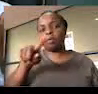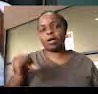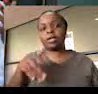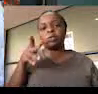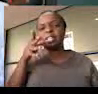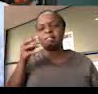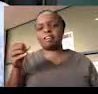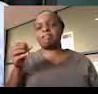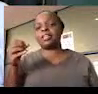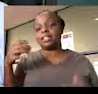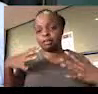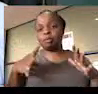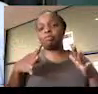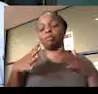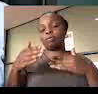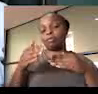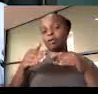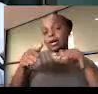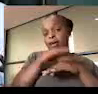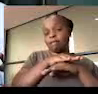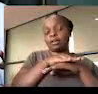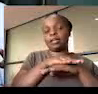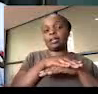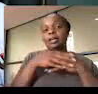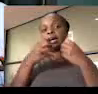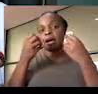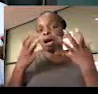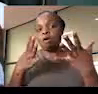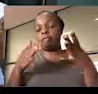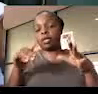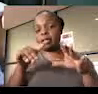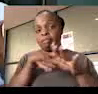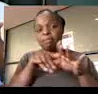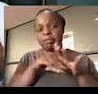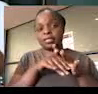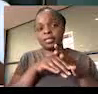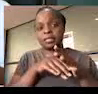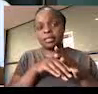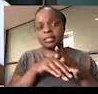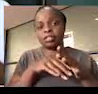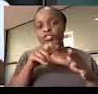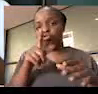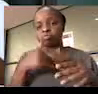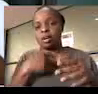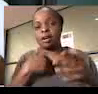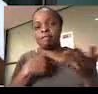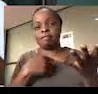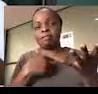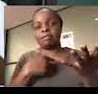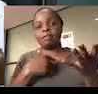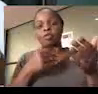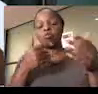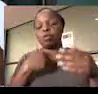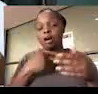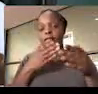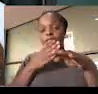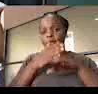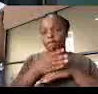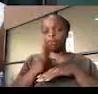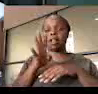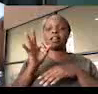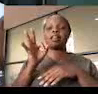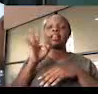people. But One Saturday we have like 8 burials. Yeah, Wow. that is per week. Per